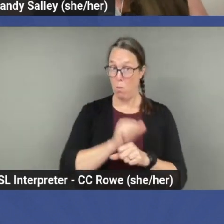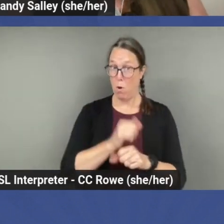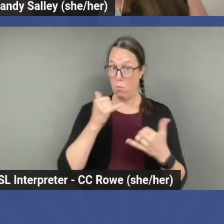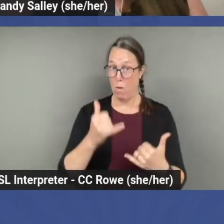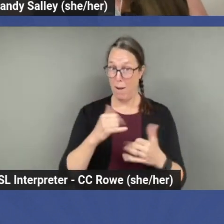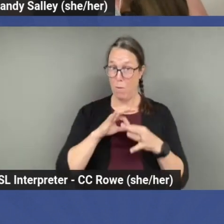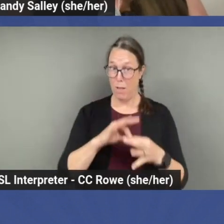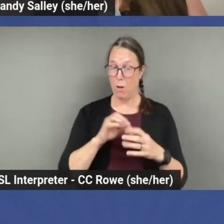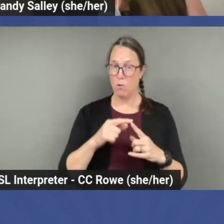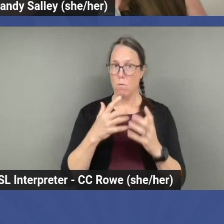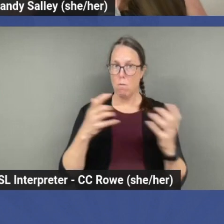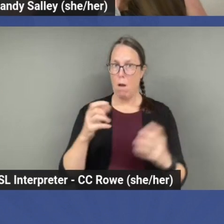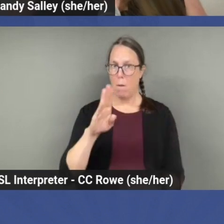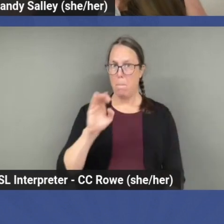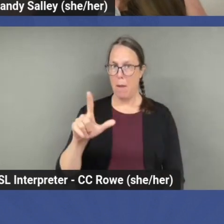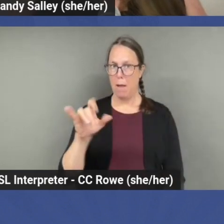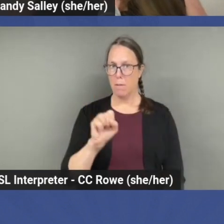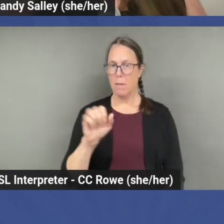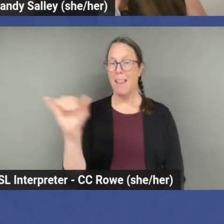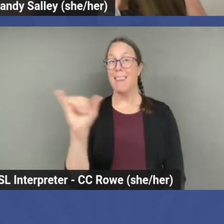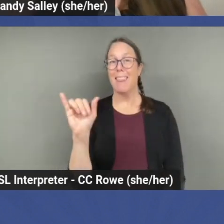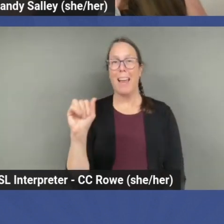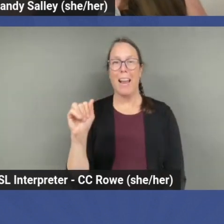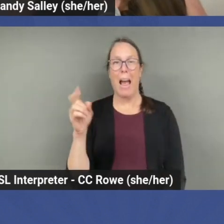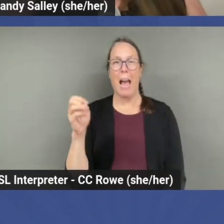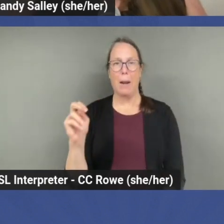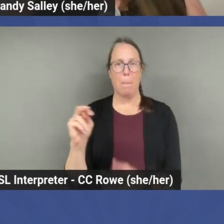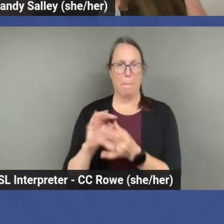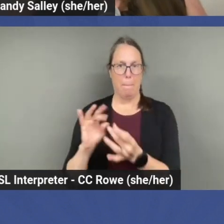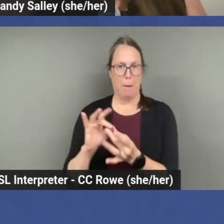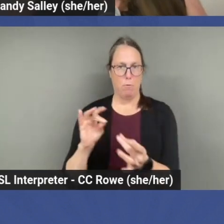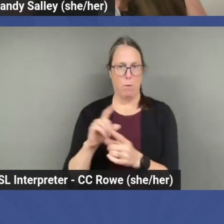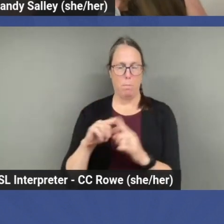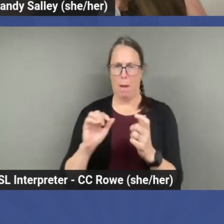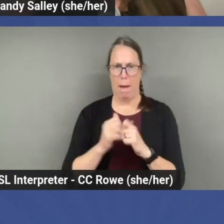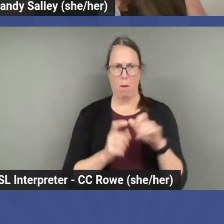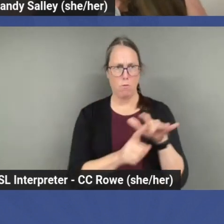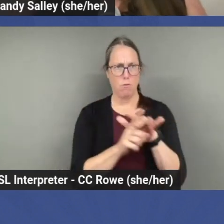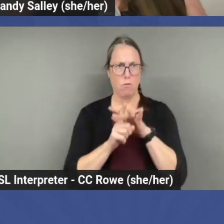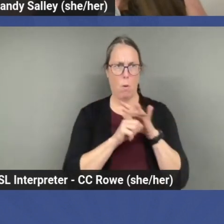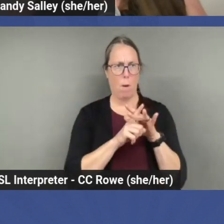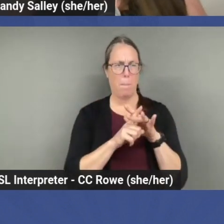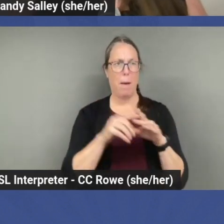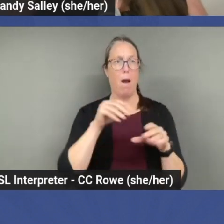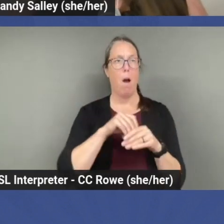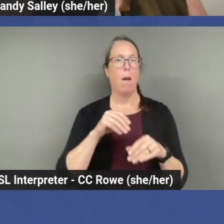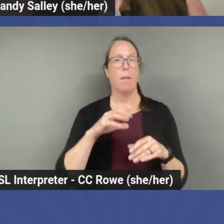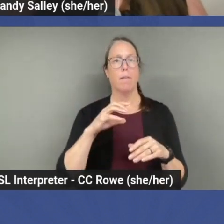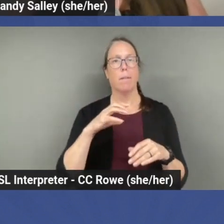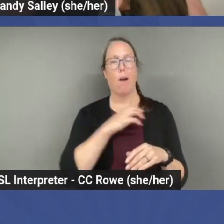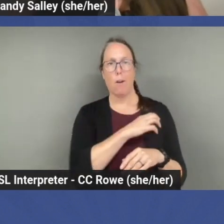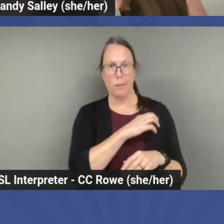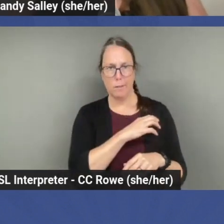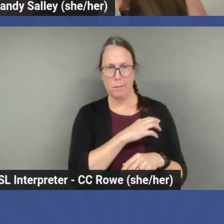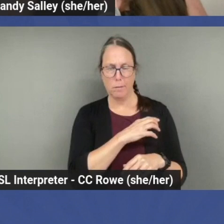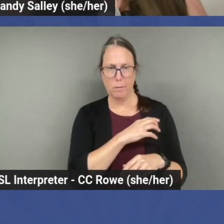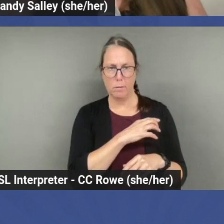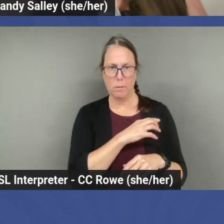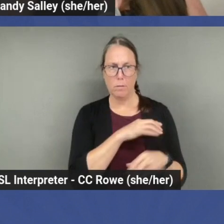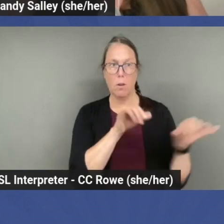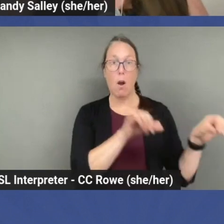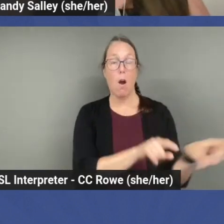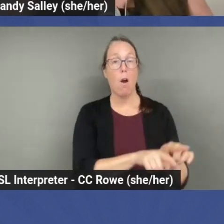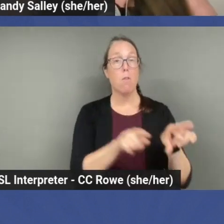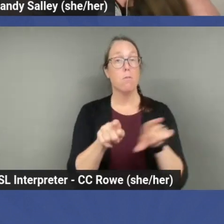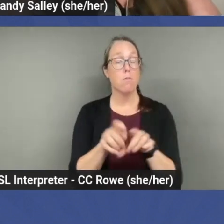lot of the bills, exactly like Adam's talking about, but how they're showing up on a congressional level. And similarly, a lot of them